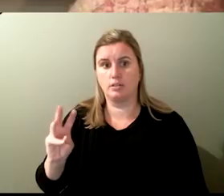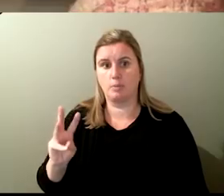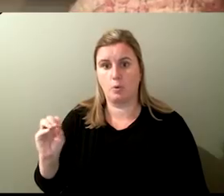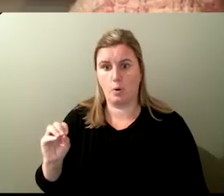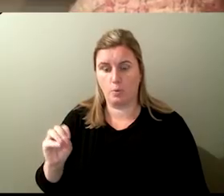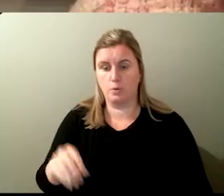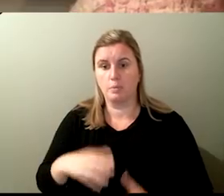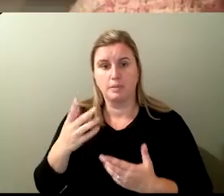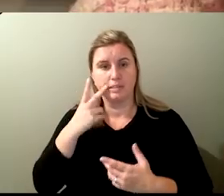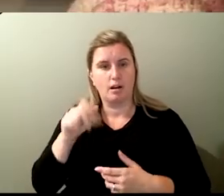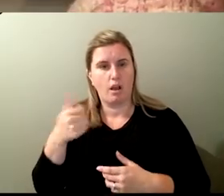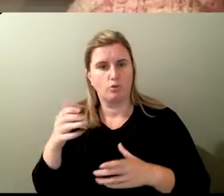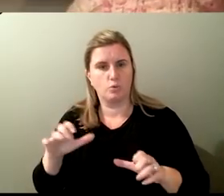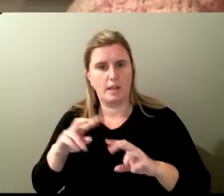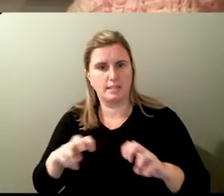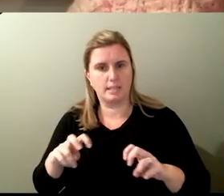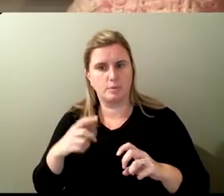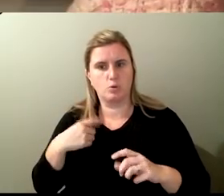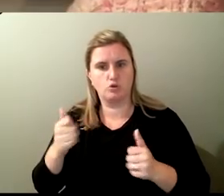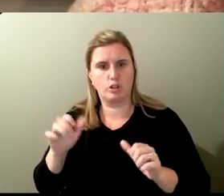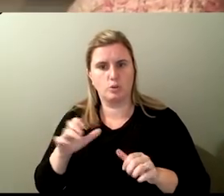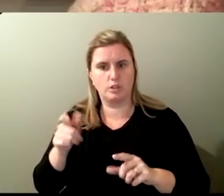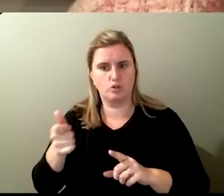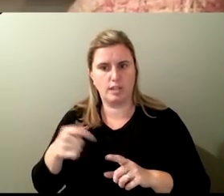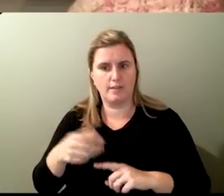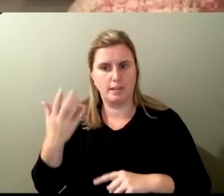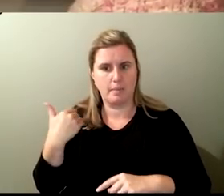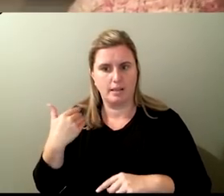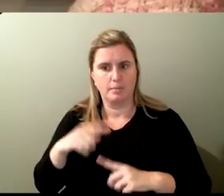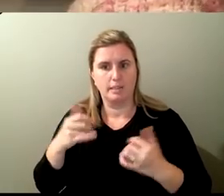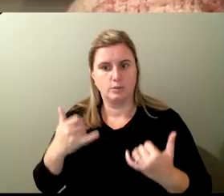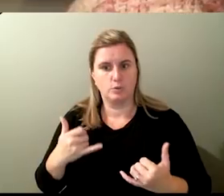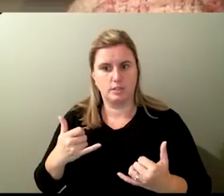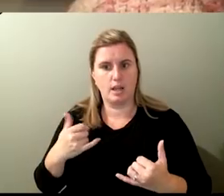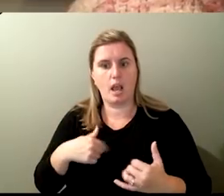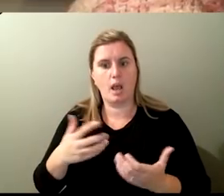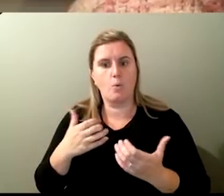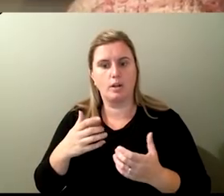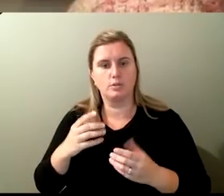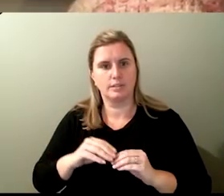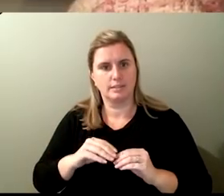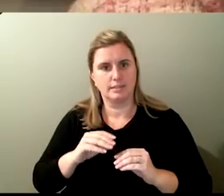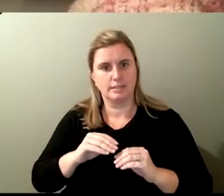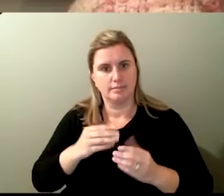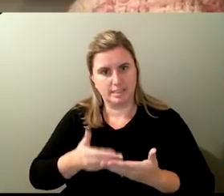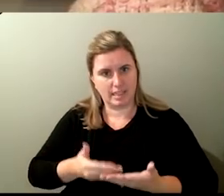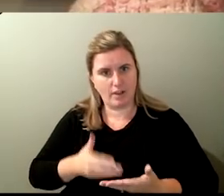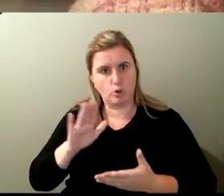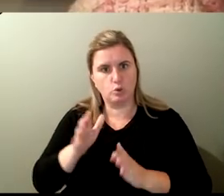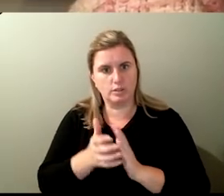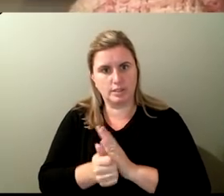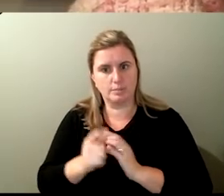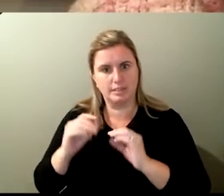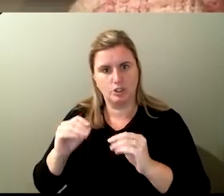others do this assessment or attempted to do this yourself in the past, but today I want to solidify your skills by teaching you the